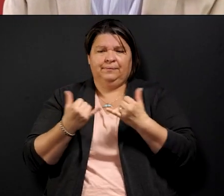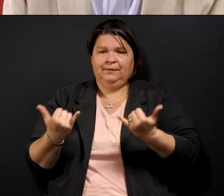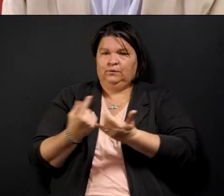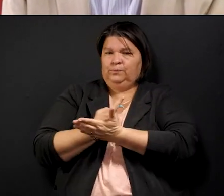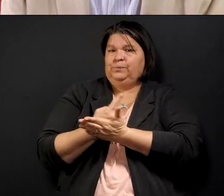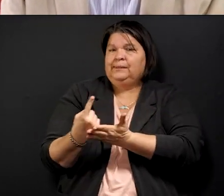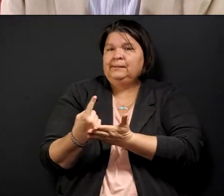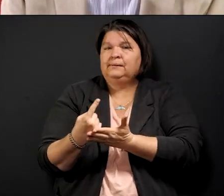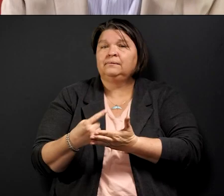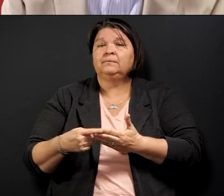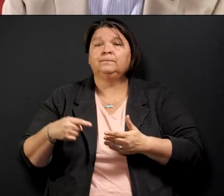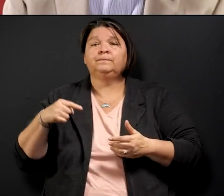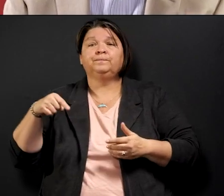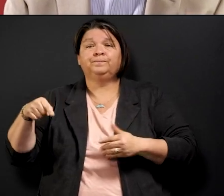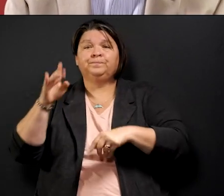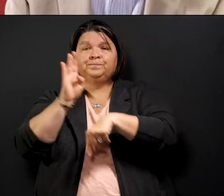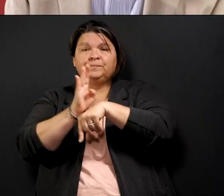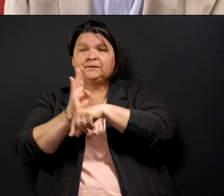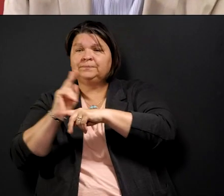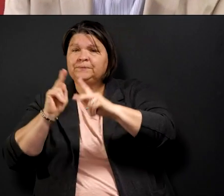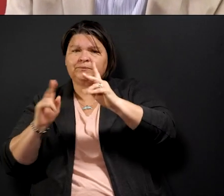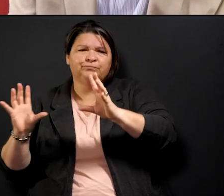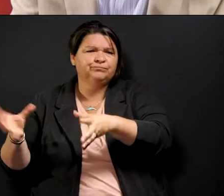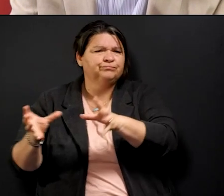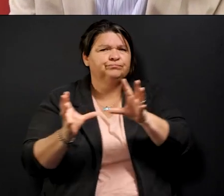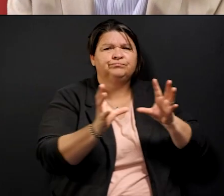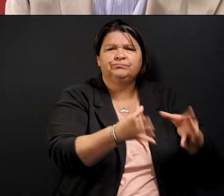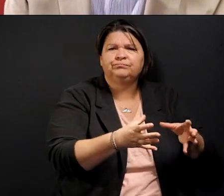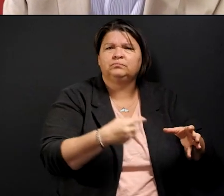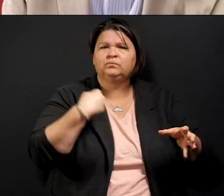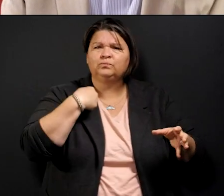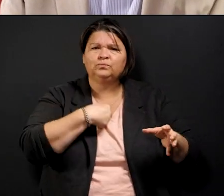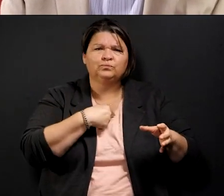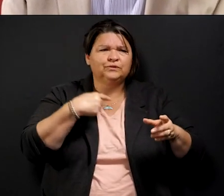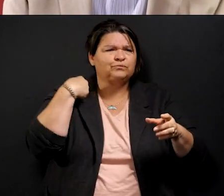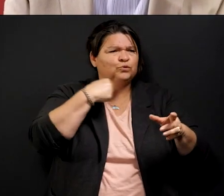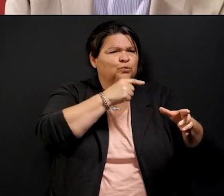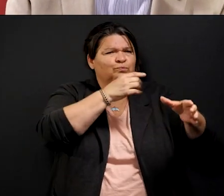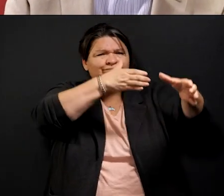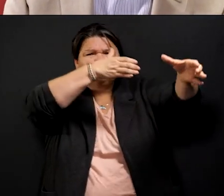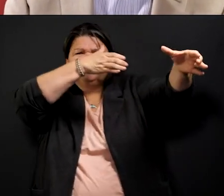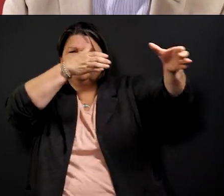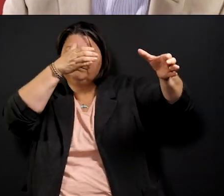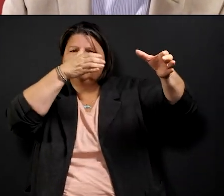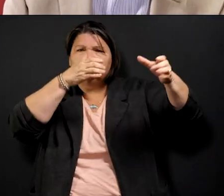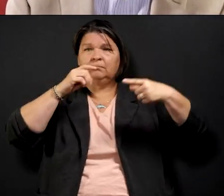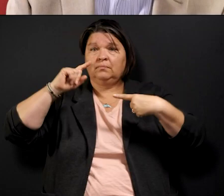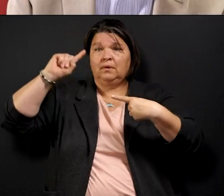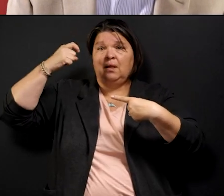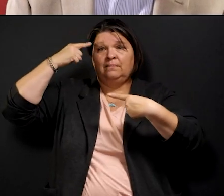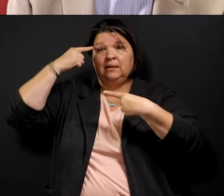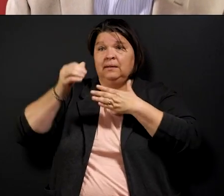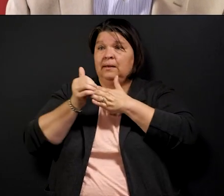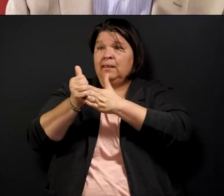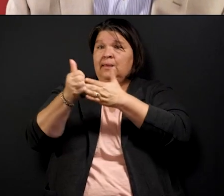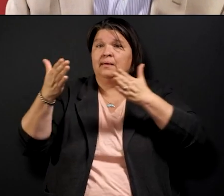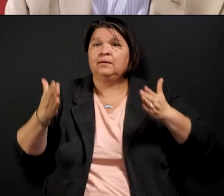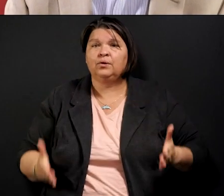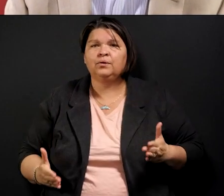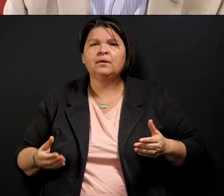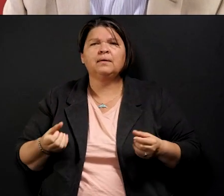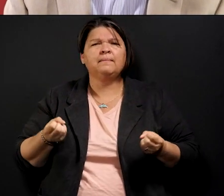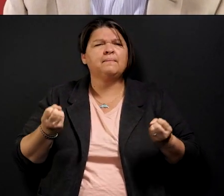folks, experts in the field, government leaders, a real montage, but we're gaining a